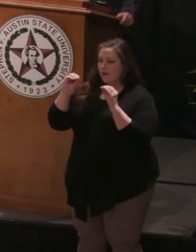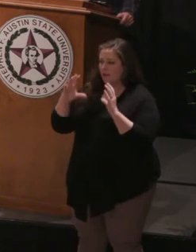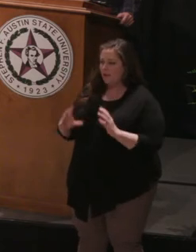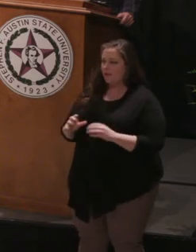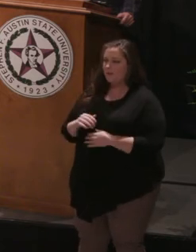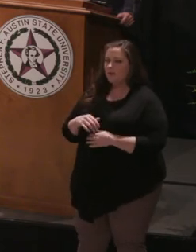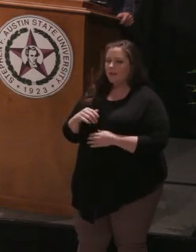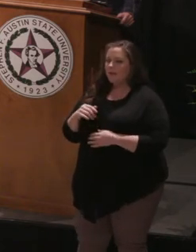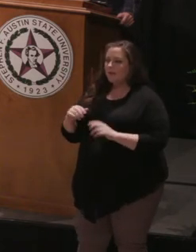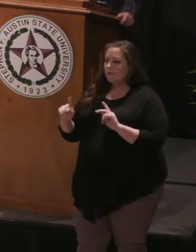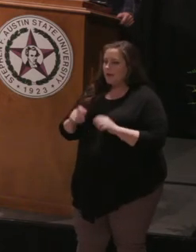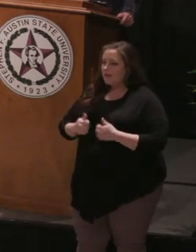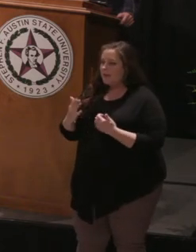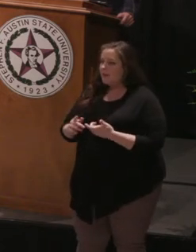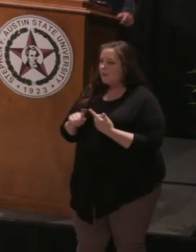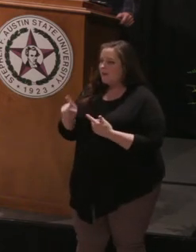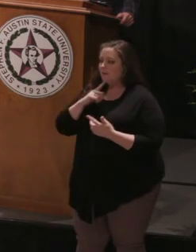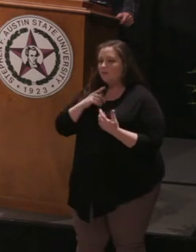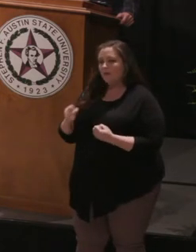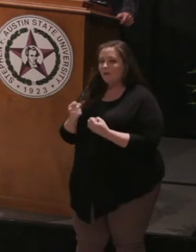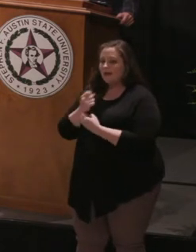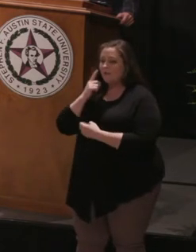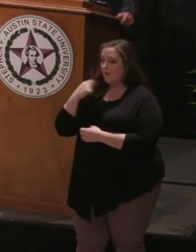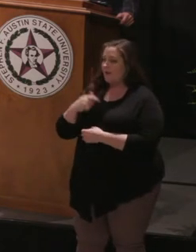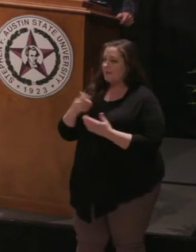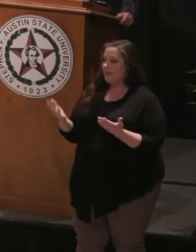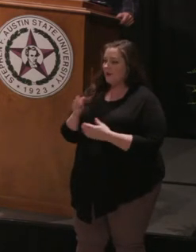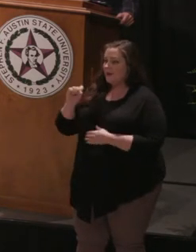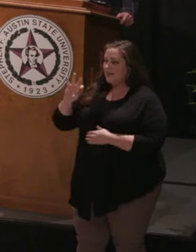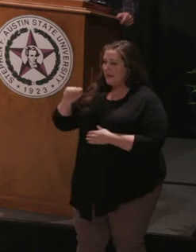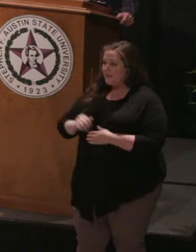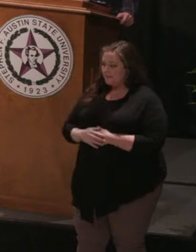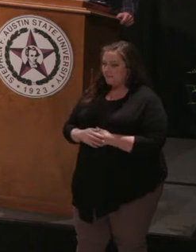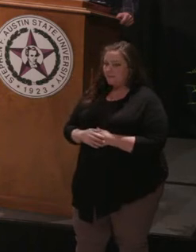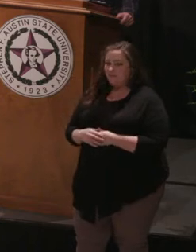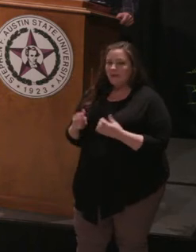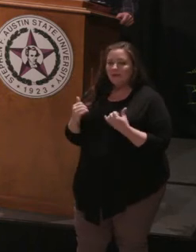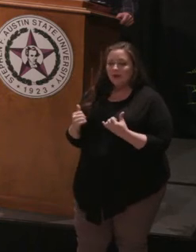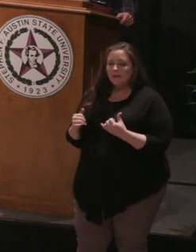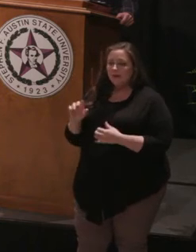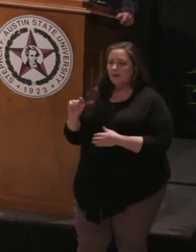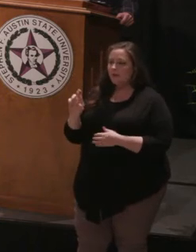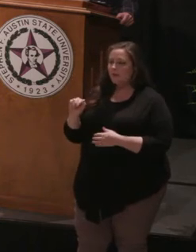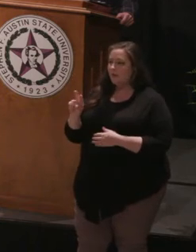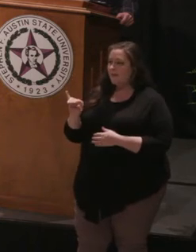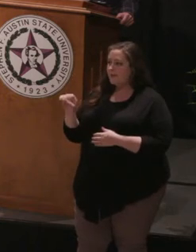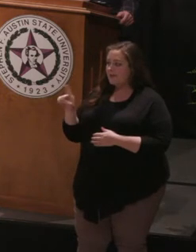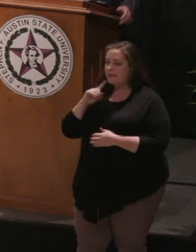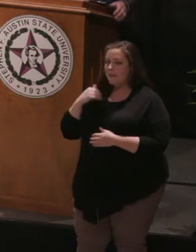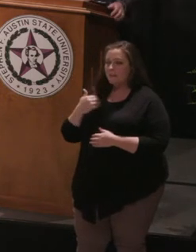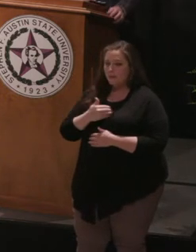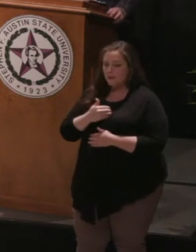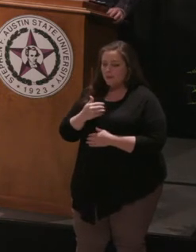I know that he has been a strong advocate for us here at SFA. Currently, Travis serves as a member